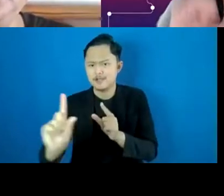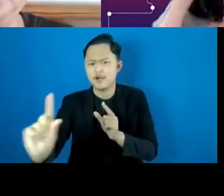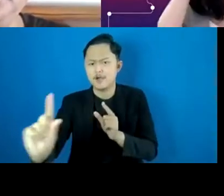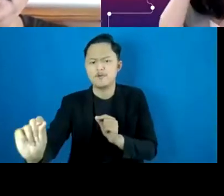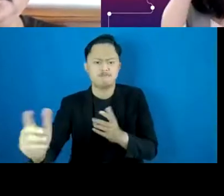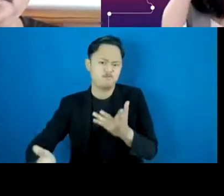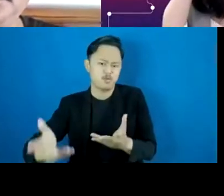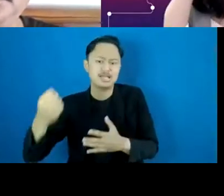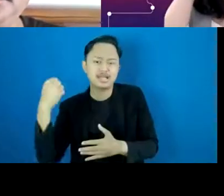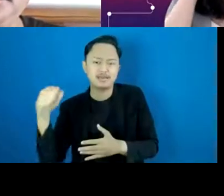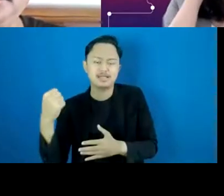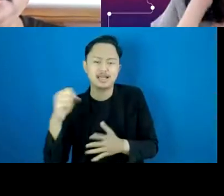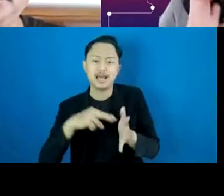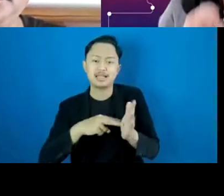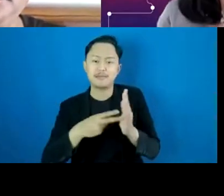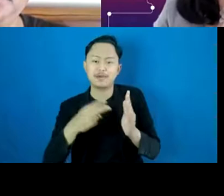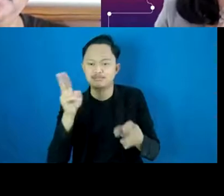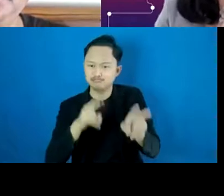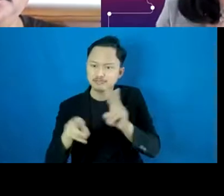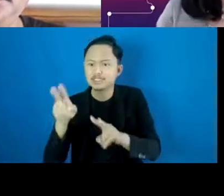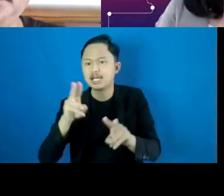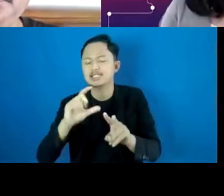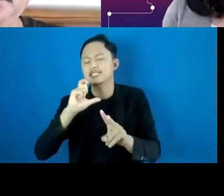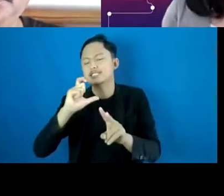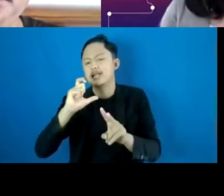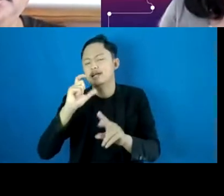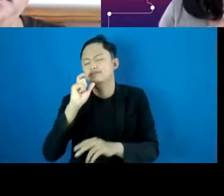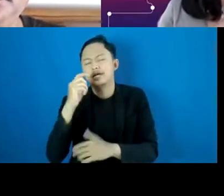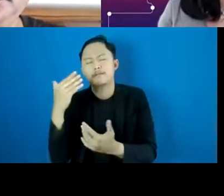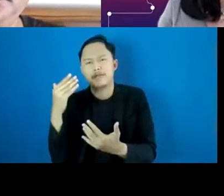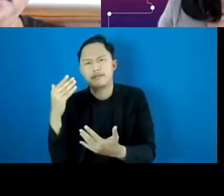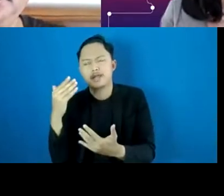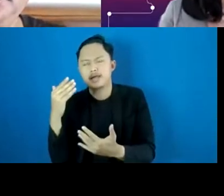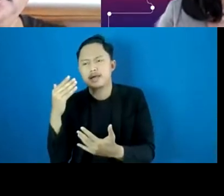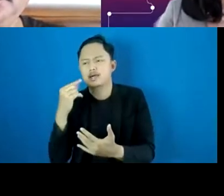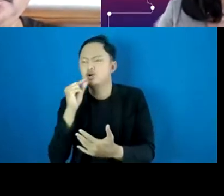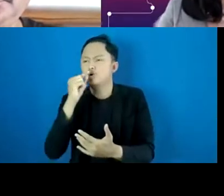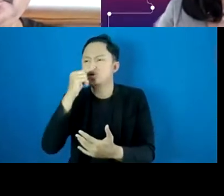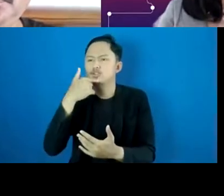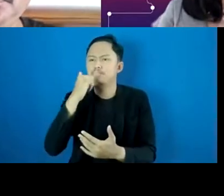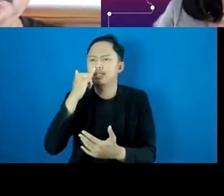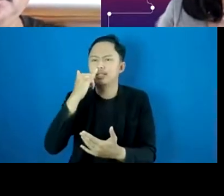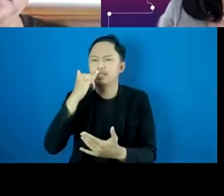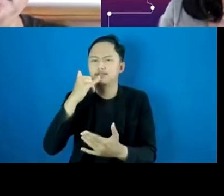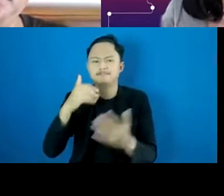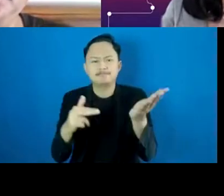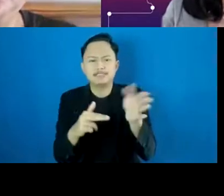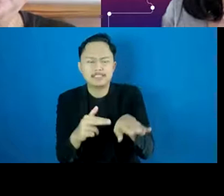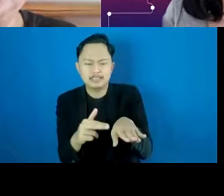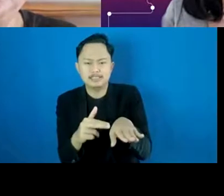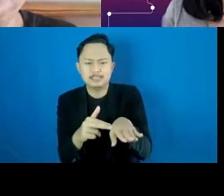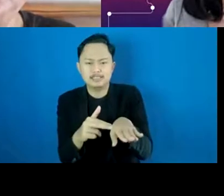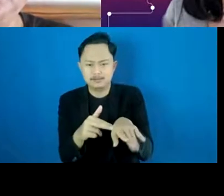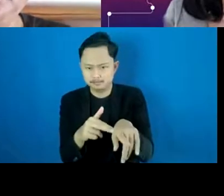way in which you can have some opportunity charging, which, by the way, does help with the battery life as well. You do